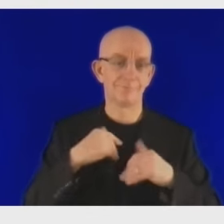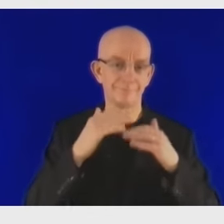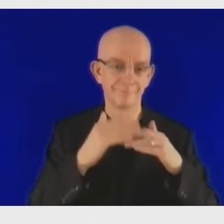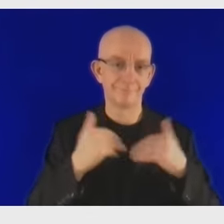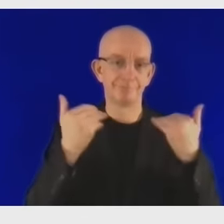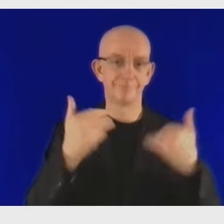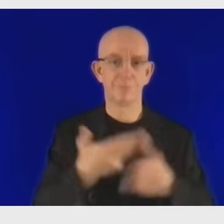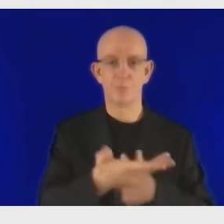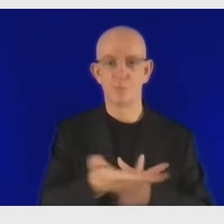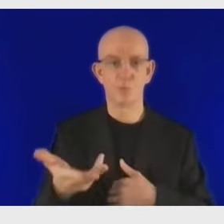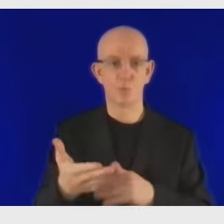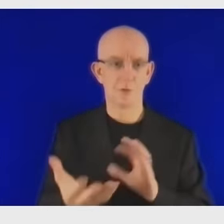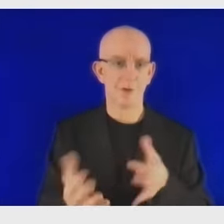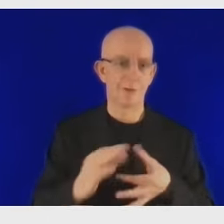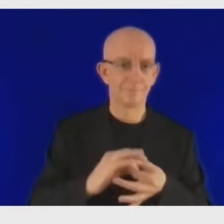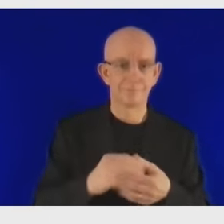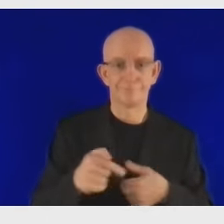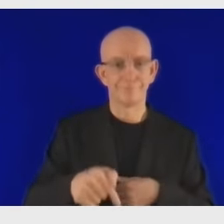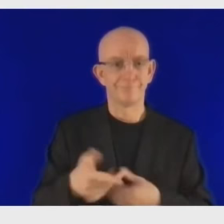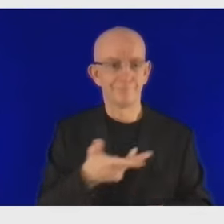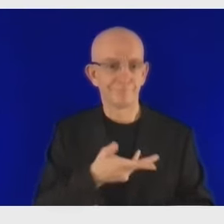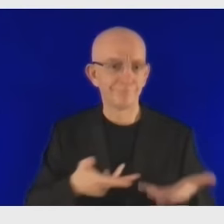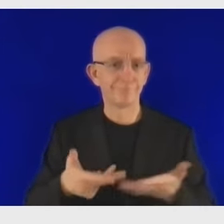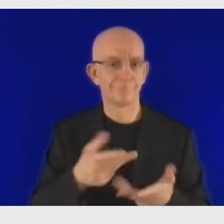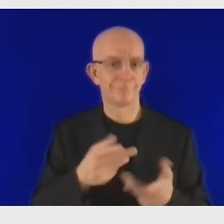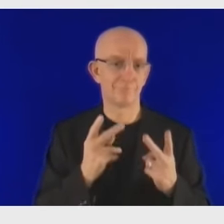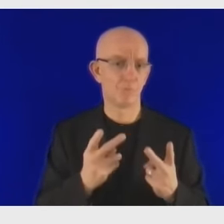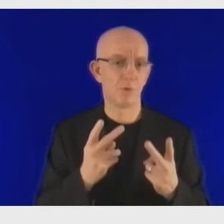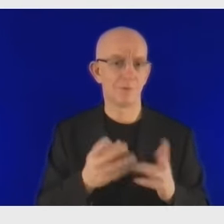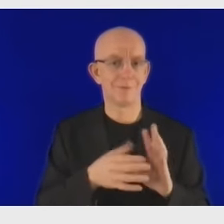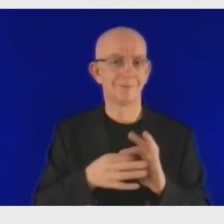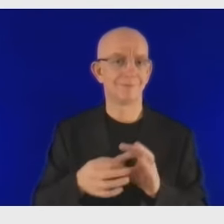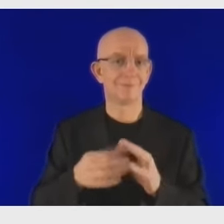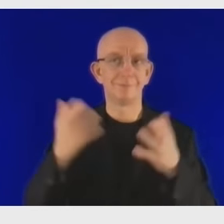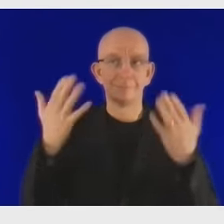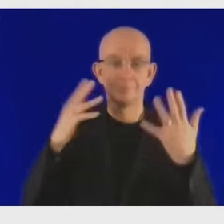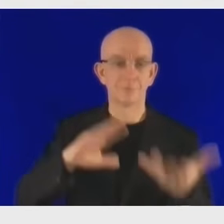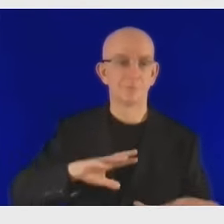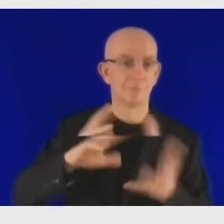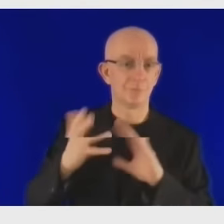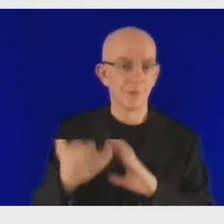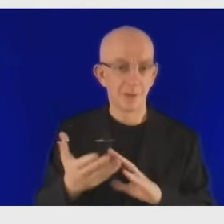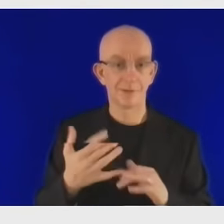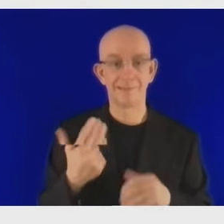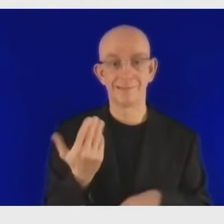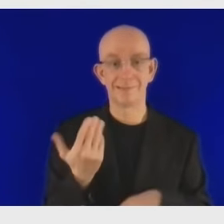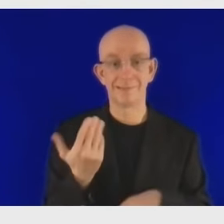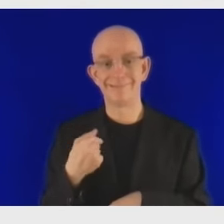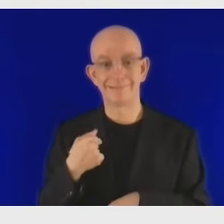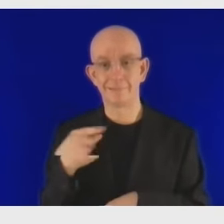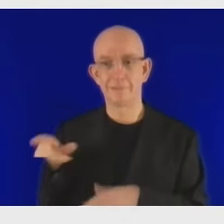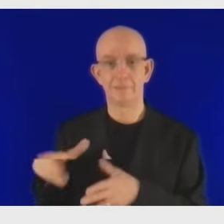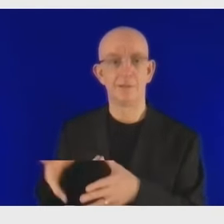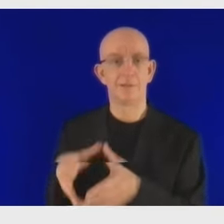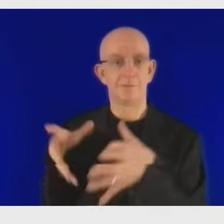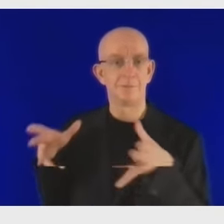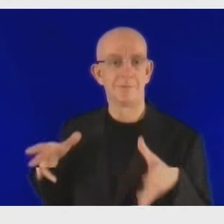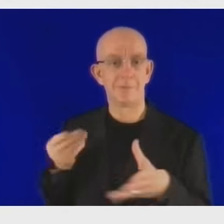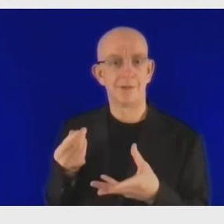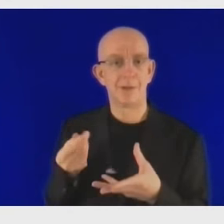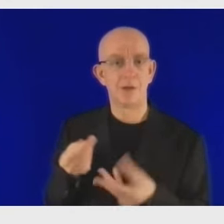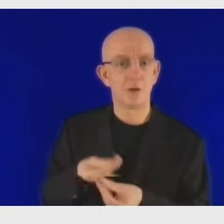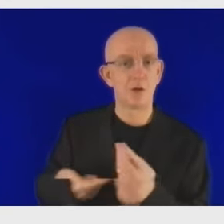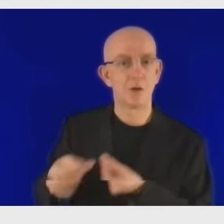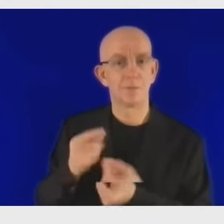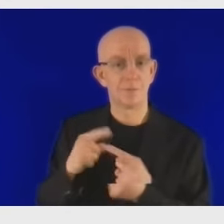the major economies forum where the US chaired discussions with leaders. And I can tell you that